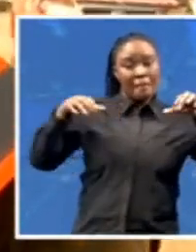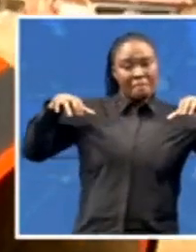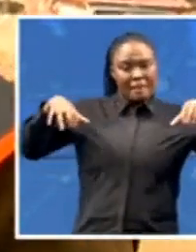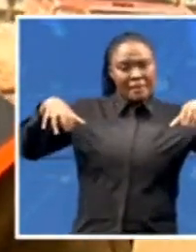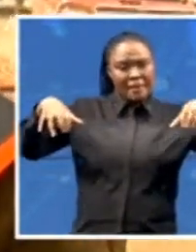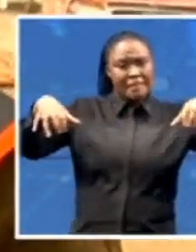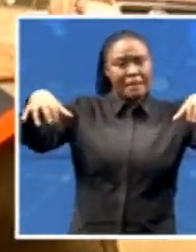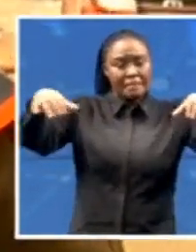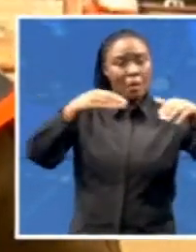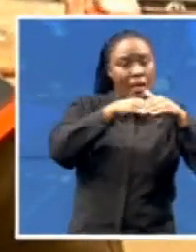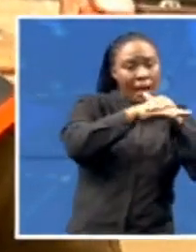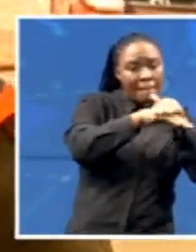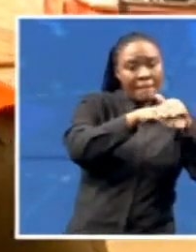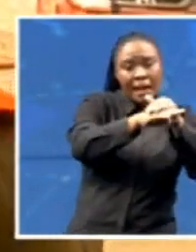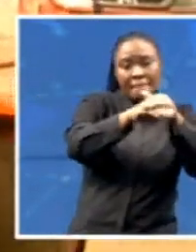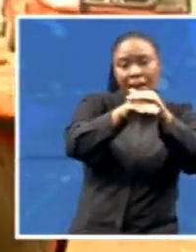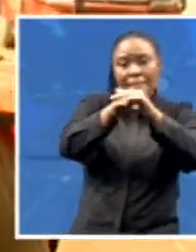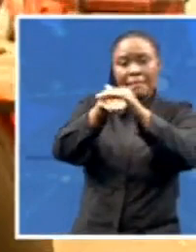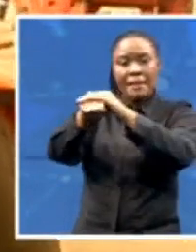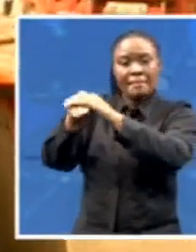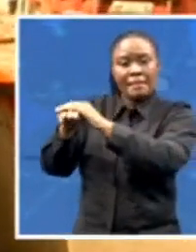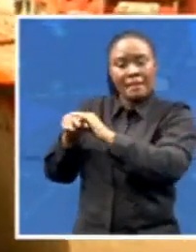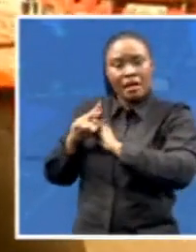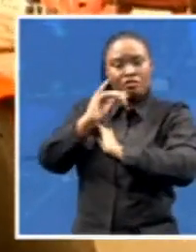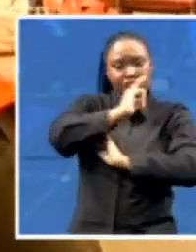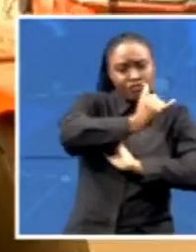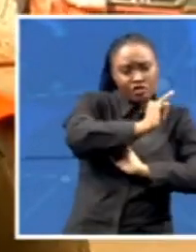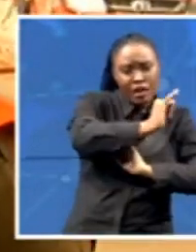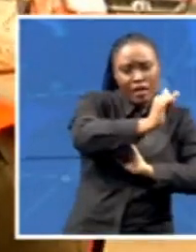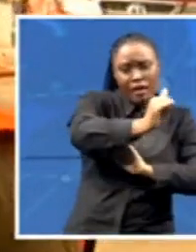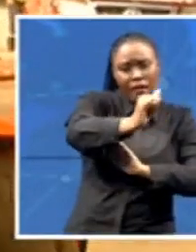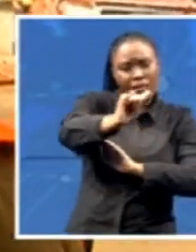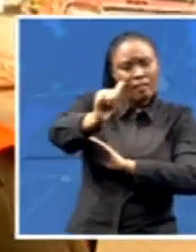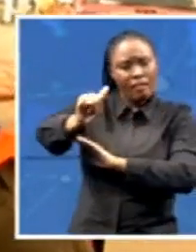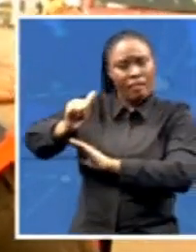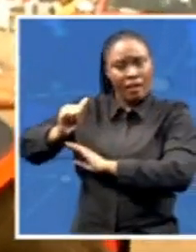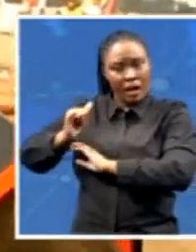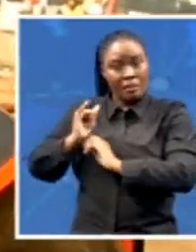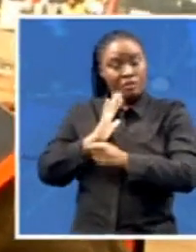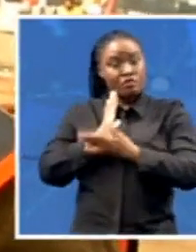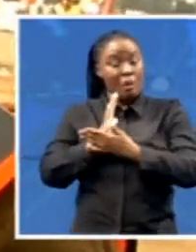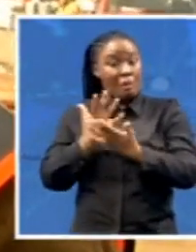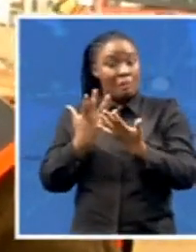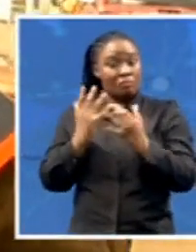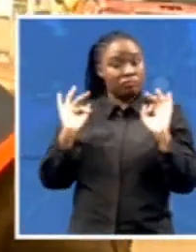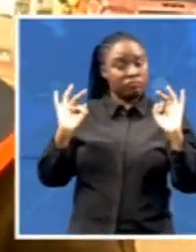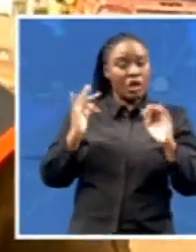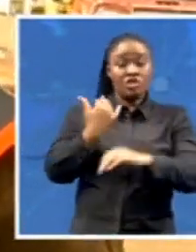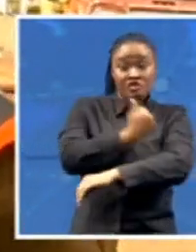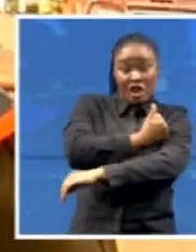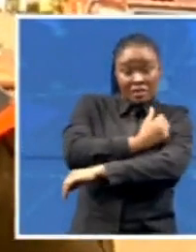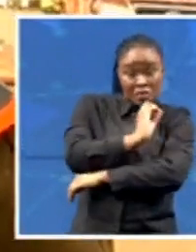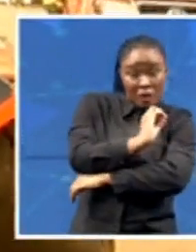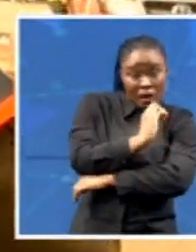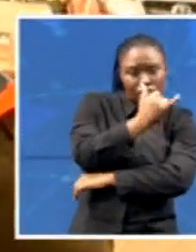to go around and check the same issues. Some they include the issues of drugs, some include the issues of brothels and prostitution in the